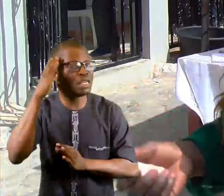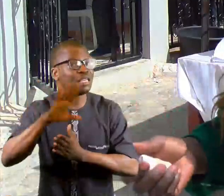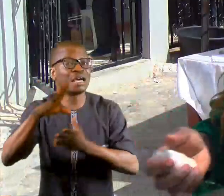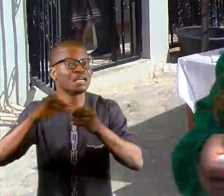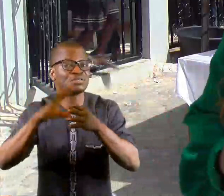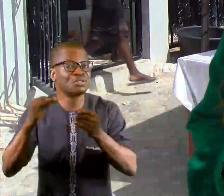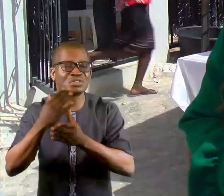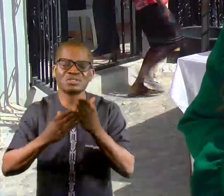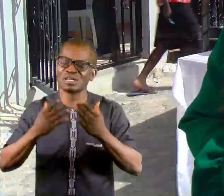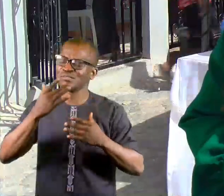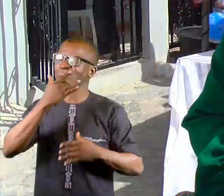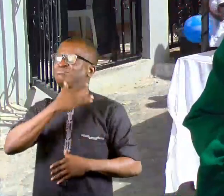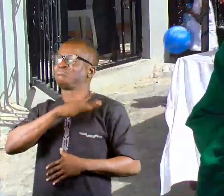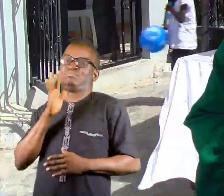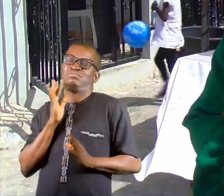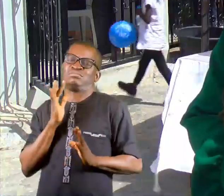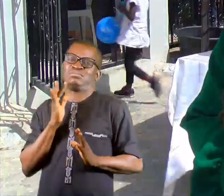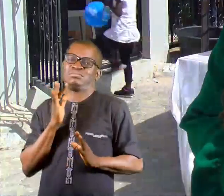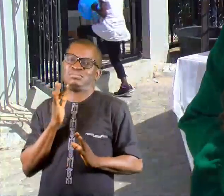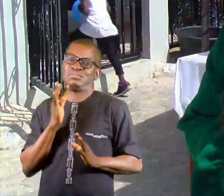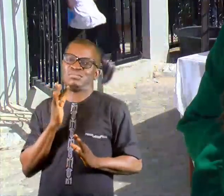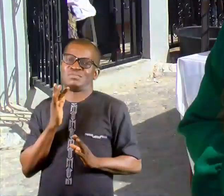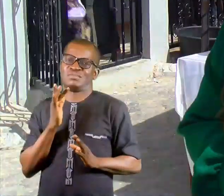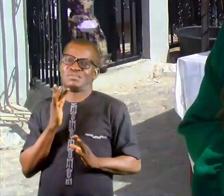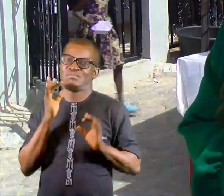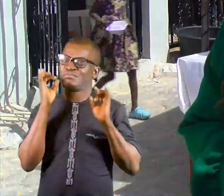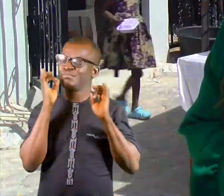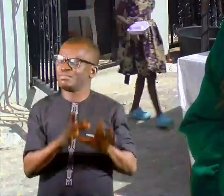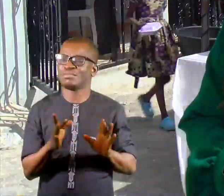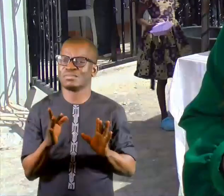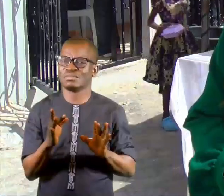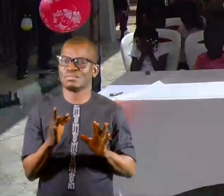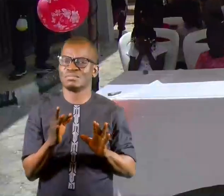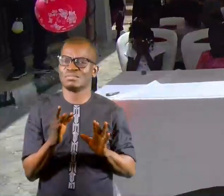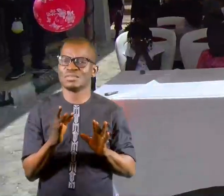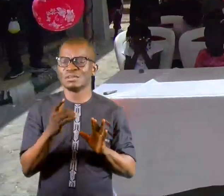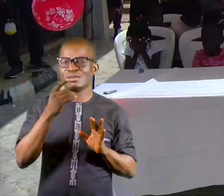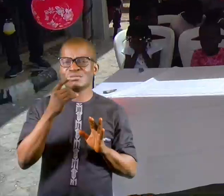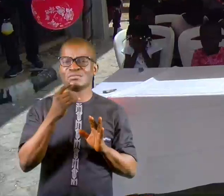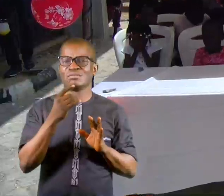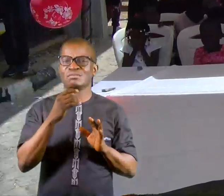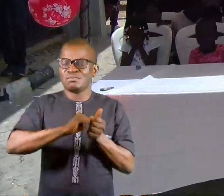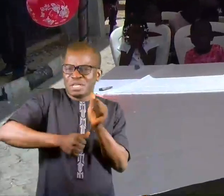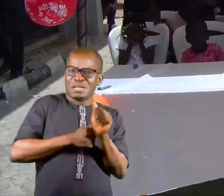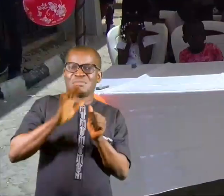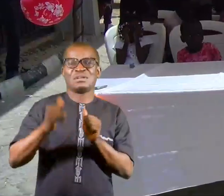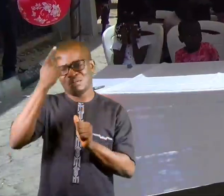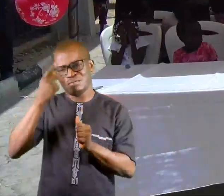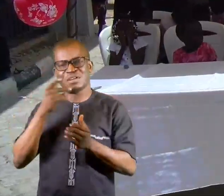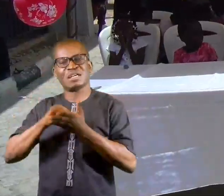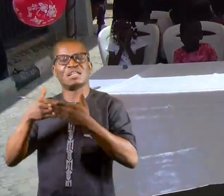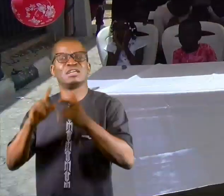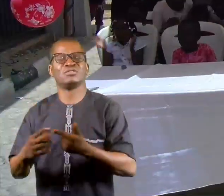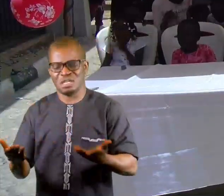their story, some of their stories are very pathetic. You will discover that it's just very negligent behavior from parents that led these children